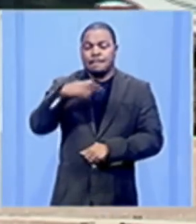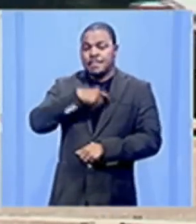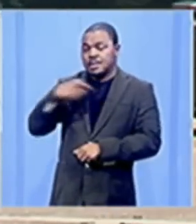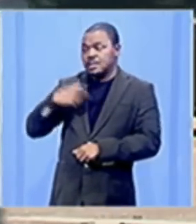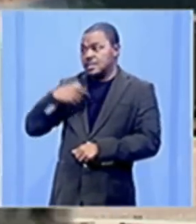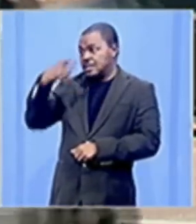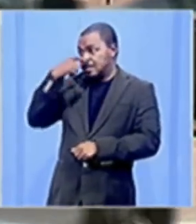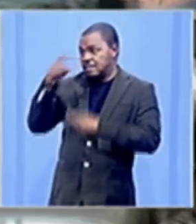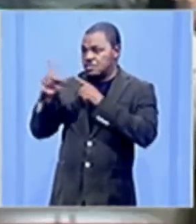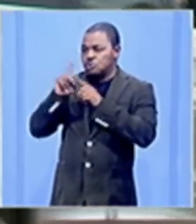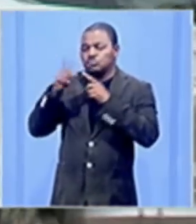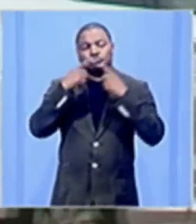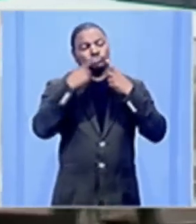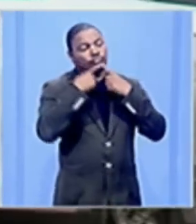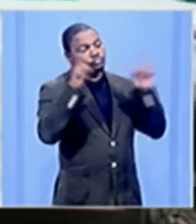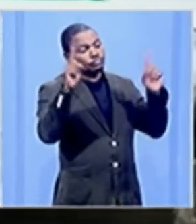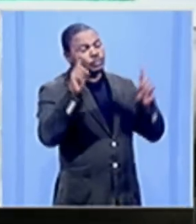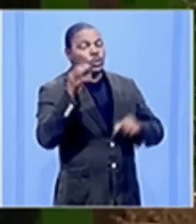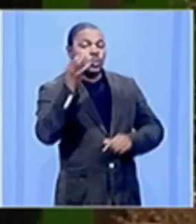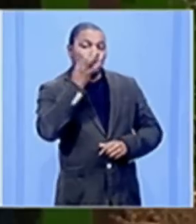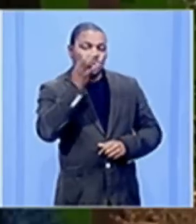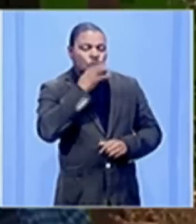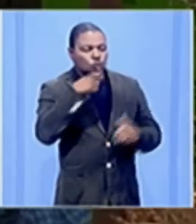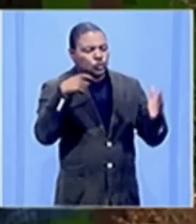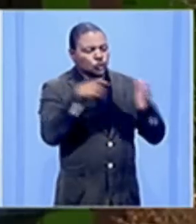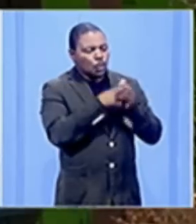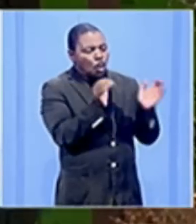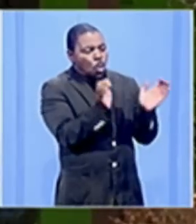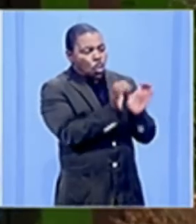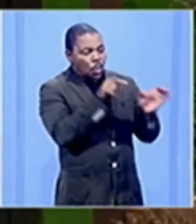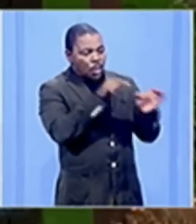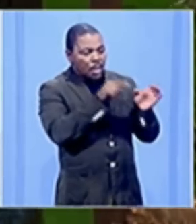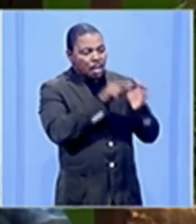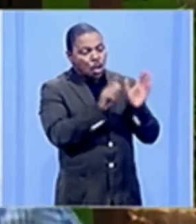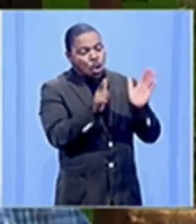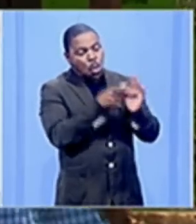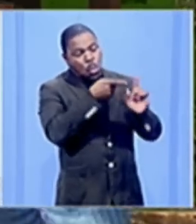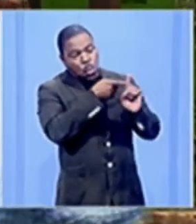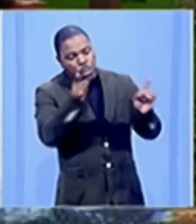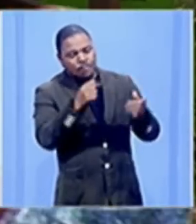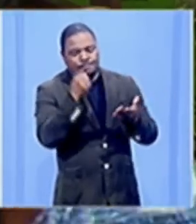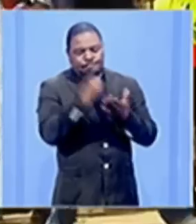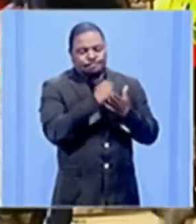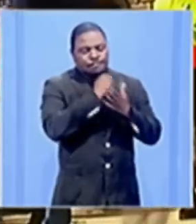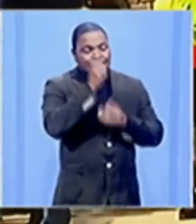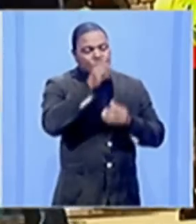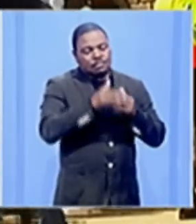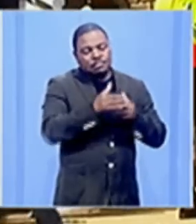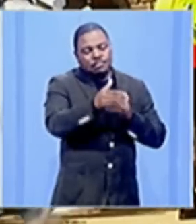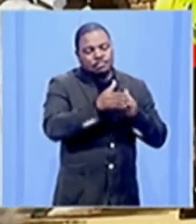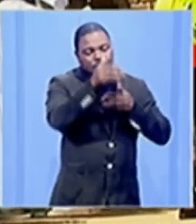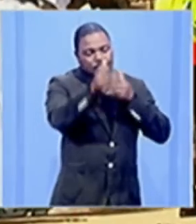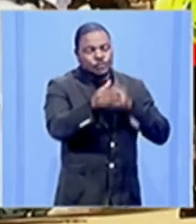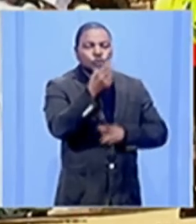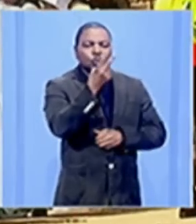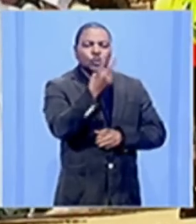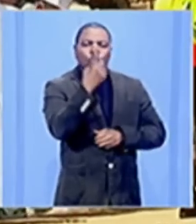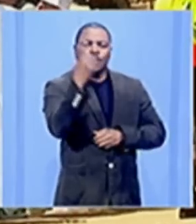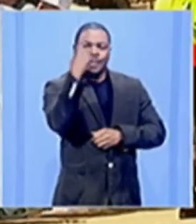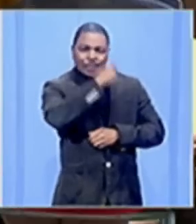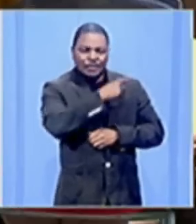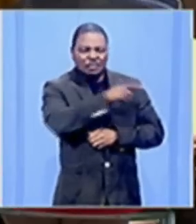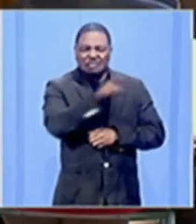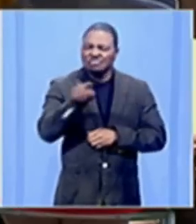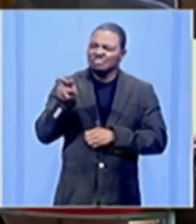Cyril Ramaphosa mo a laetseng gore di-spaza shopo tseo di seng mo molaong di kwadisiwe mo nakong ya malatsi a le 21 e